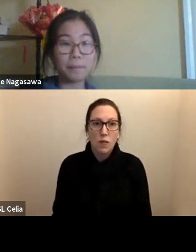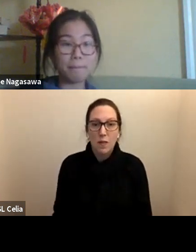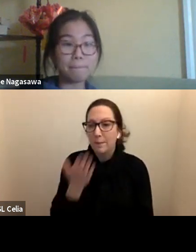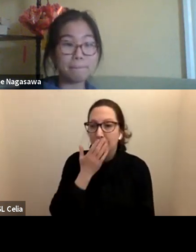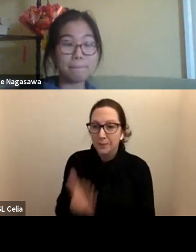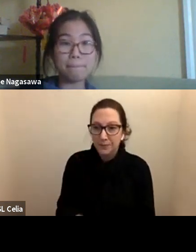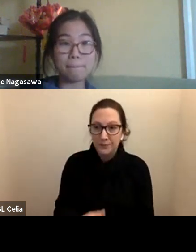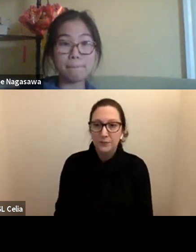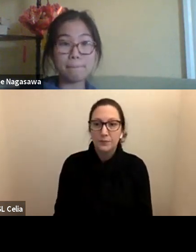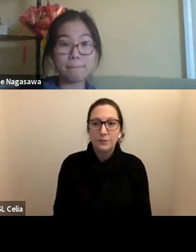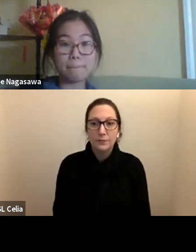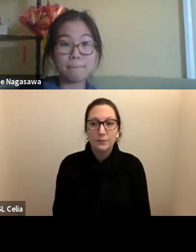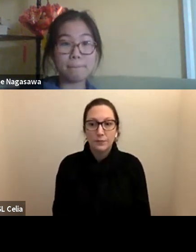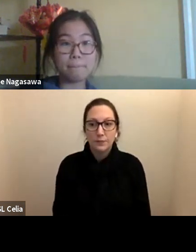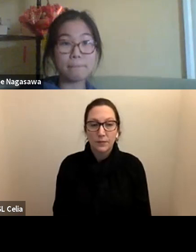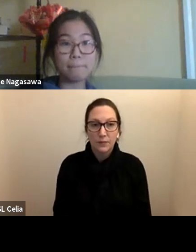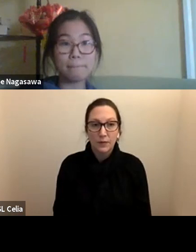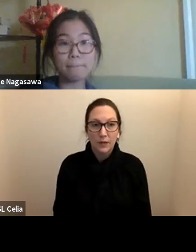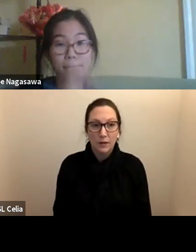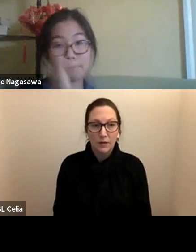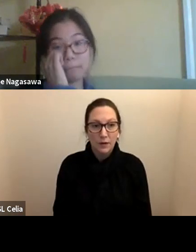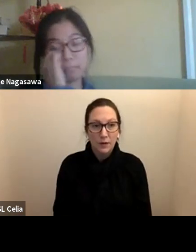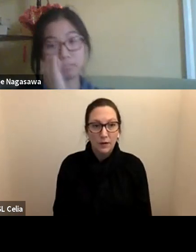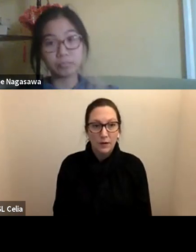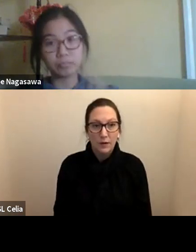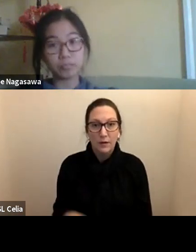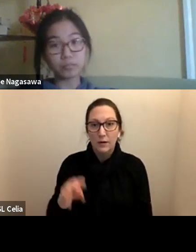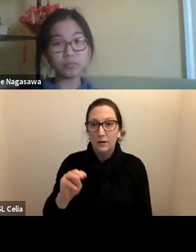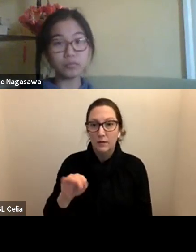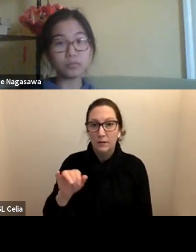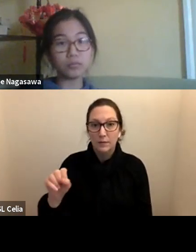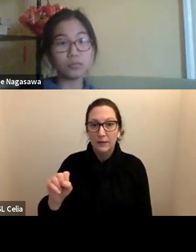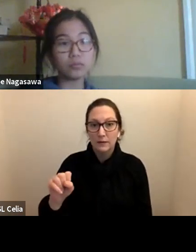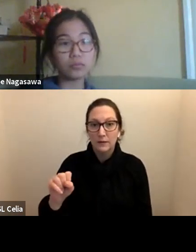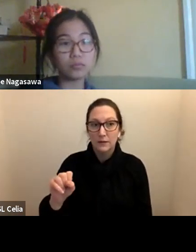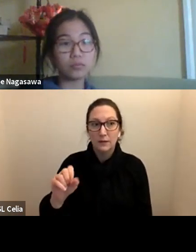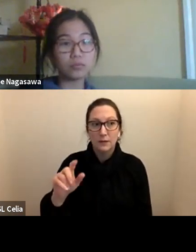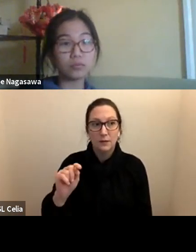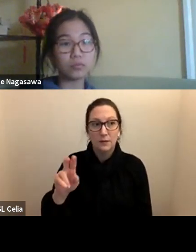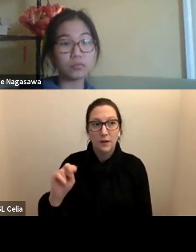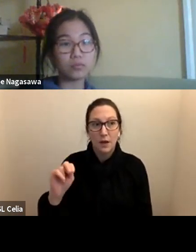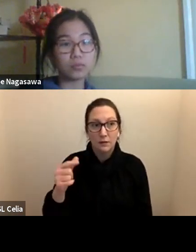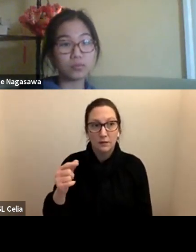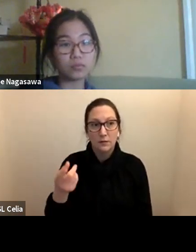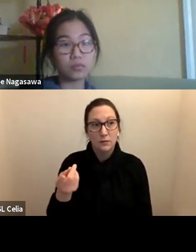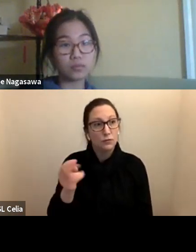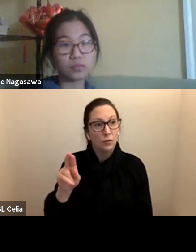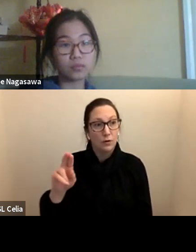you. Thank you. Ms. Tung, Dr. Tung?